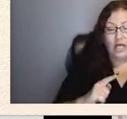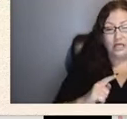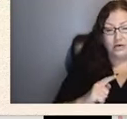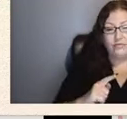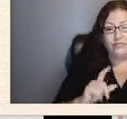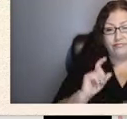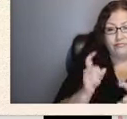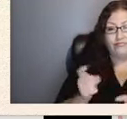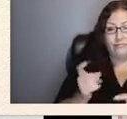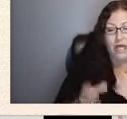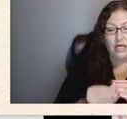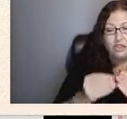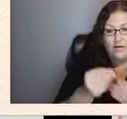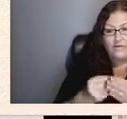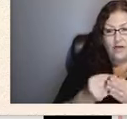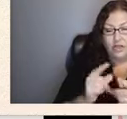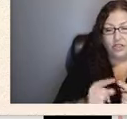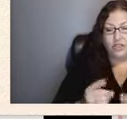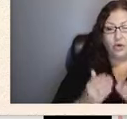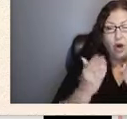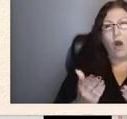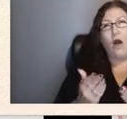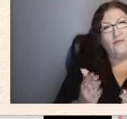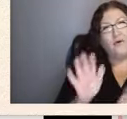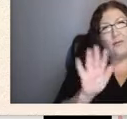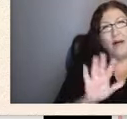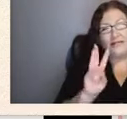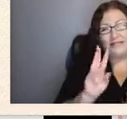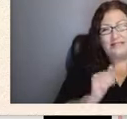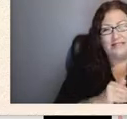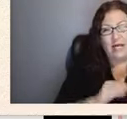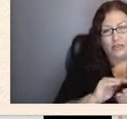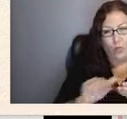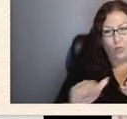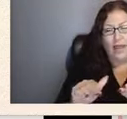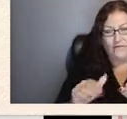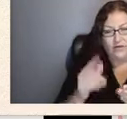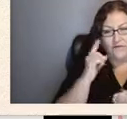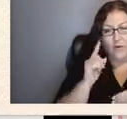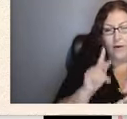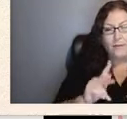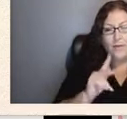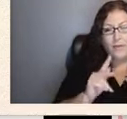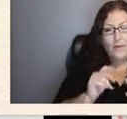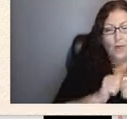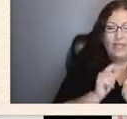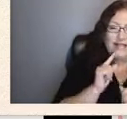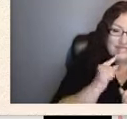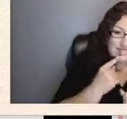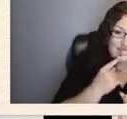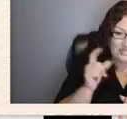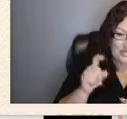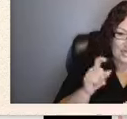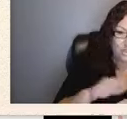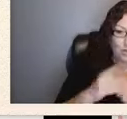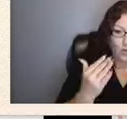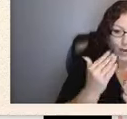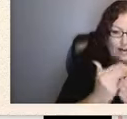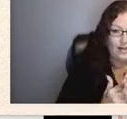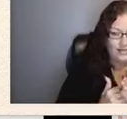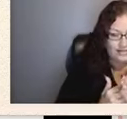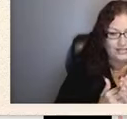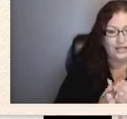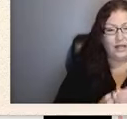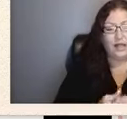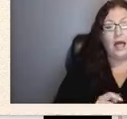funds to offer approximately 6,000 waiver slots for individuals with intense needs on the waiting list. However,